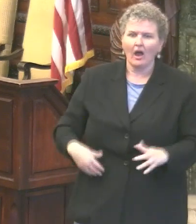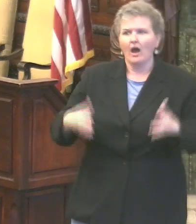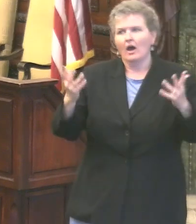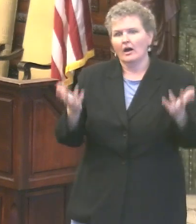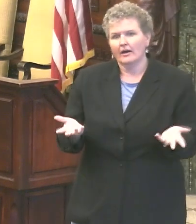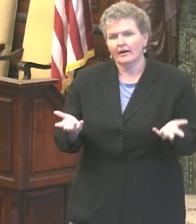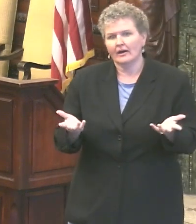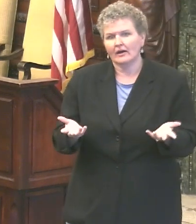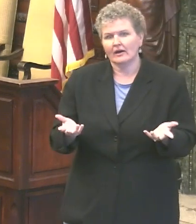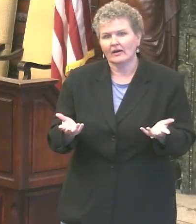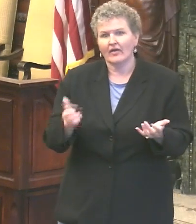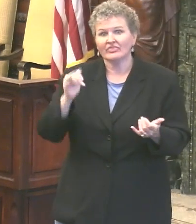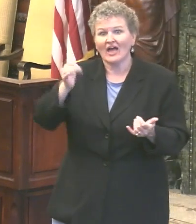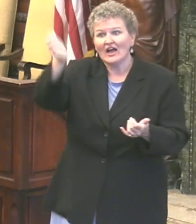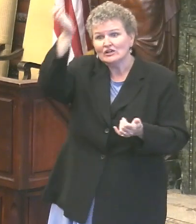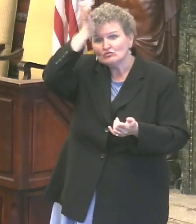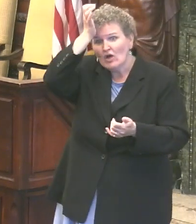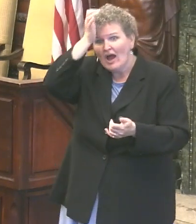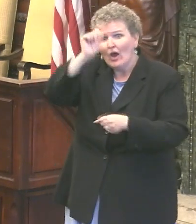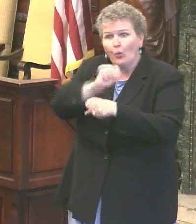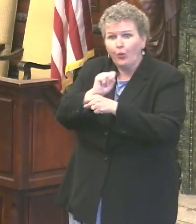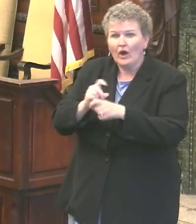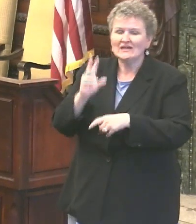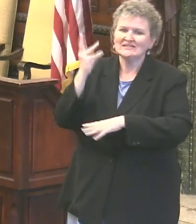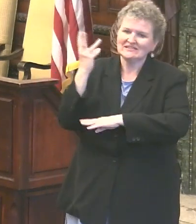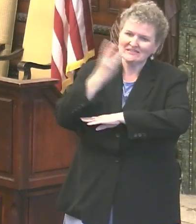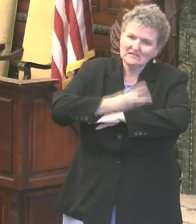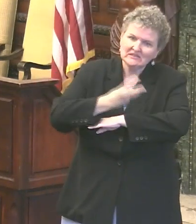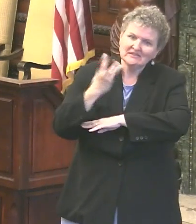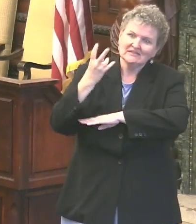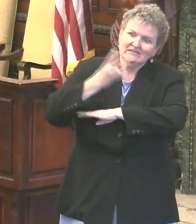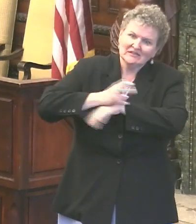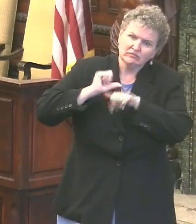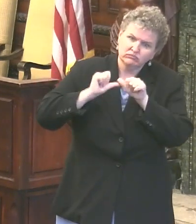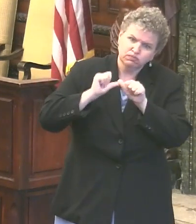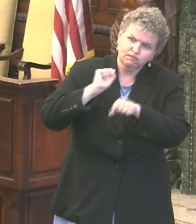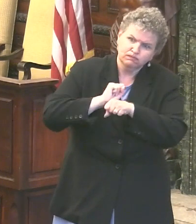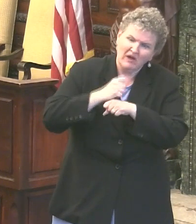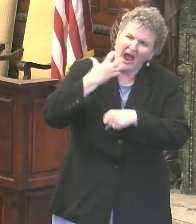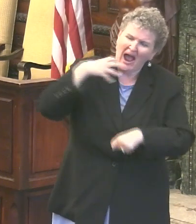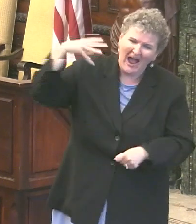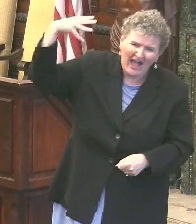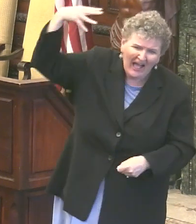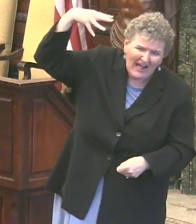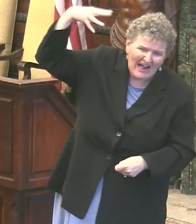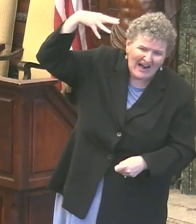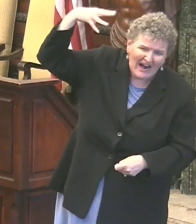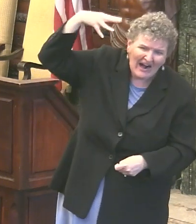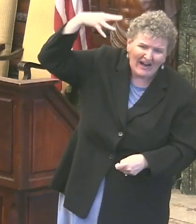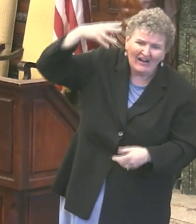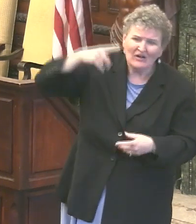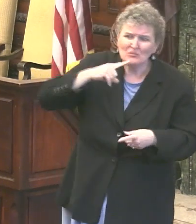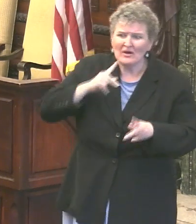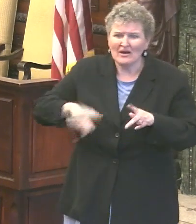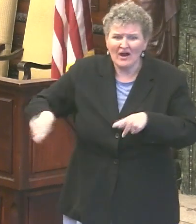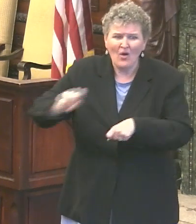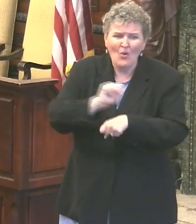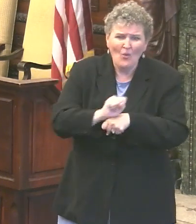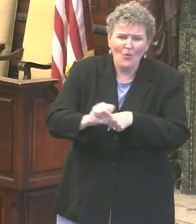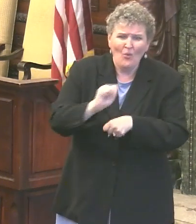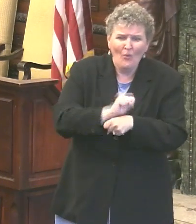every day, 6 days a week, sometimes 7 days a week. It's extremely hot. A number of them have been affected by the